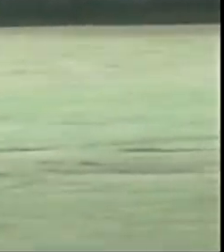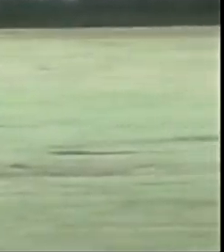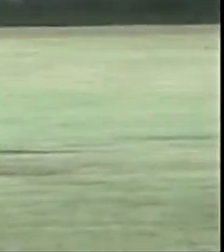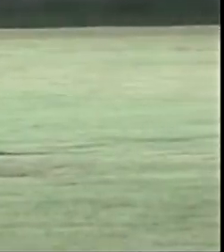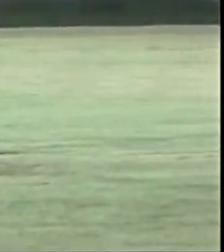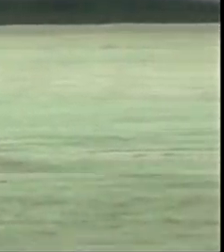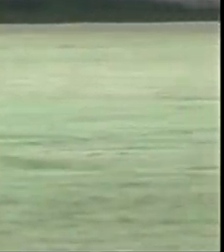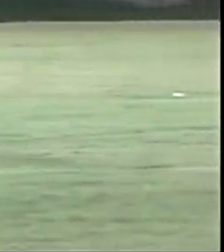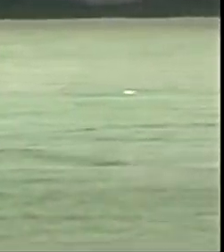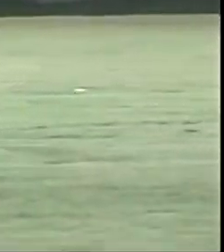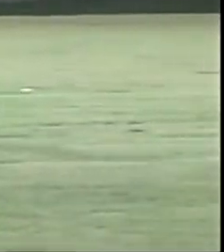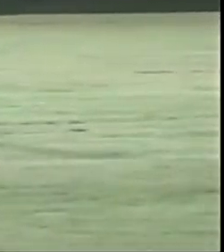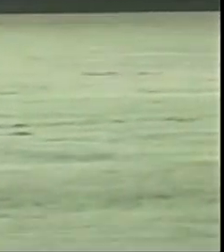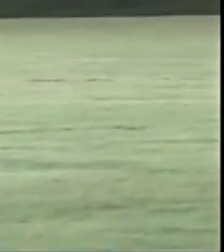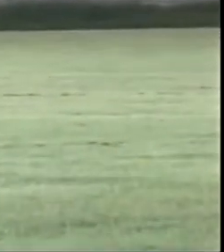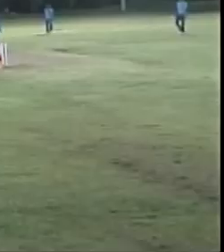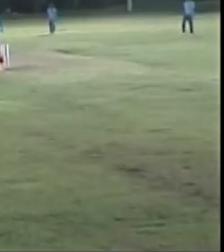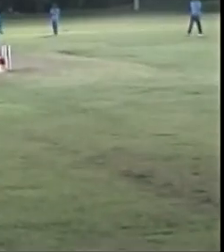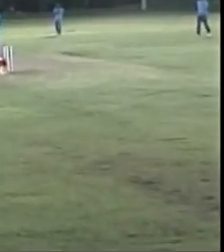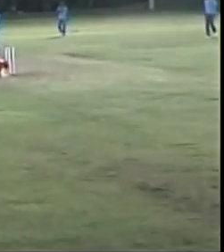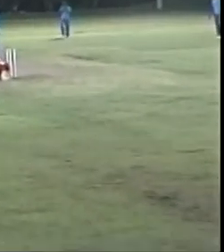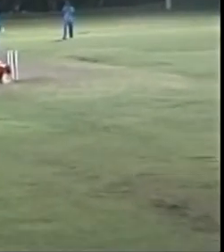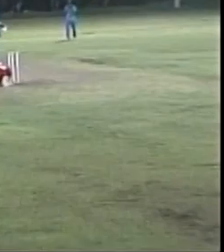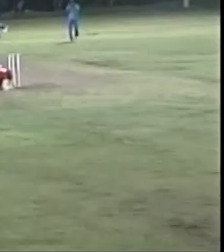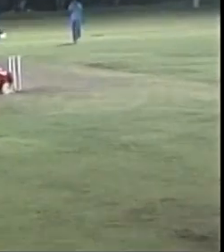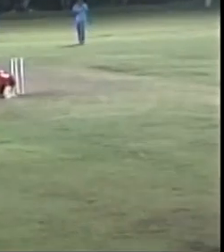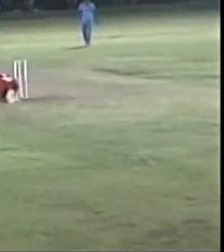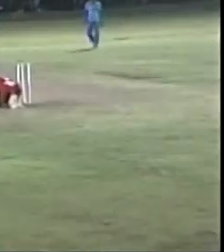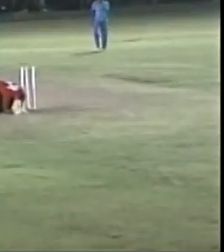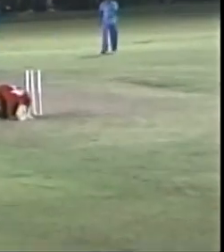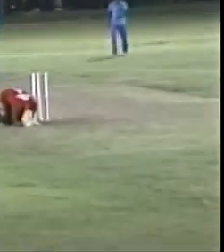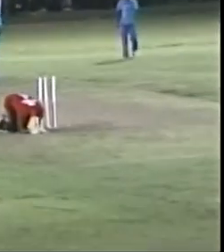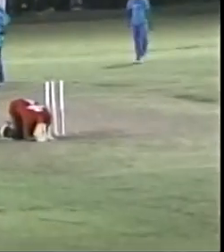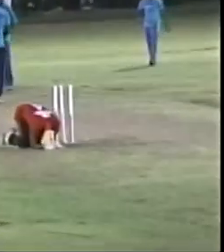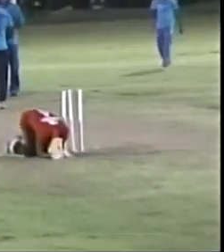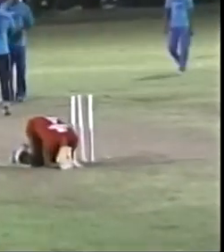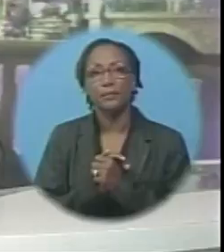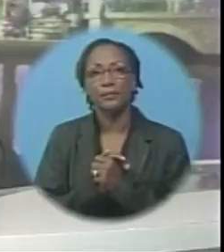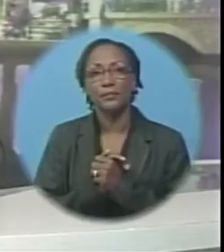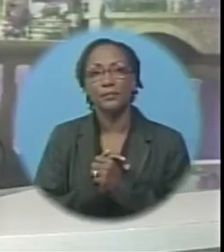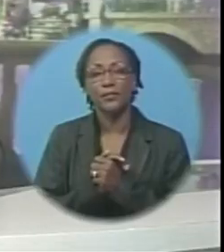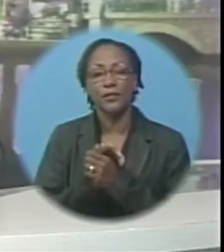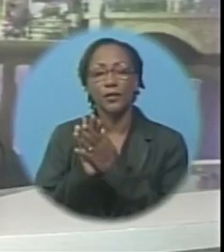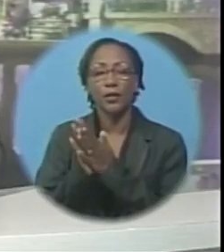Harrington to be the 2016 Gaia Tape Ball Tournament champions.